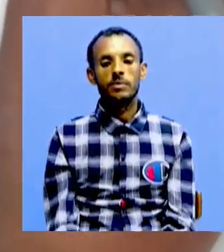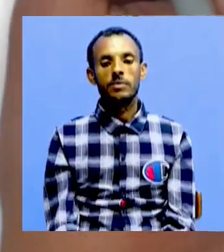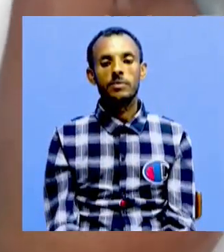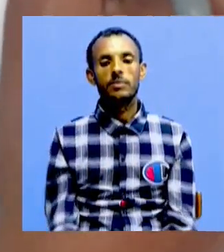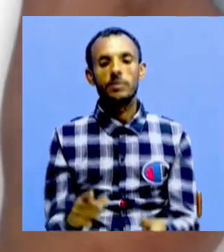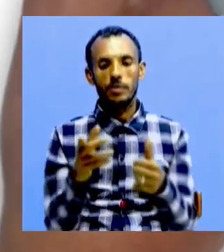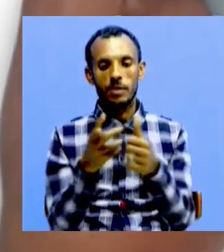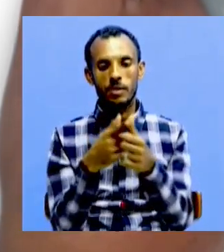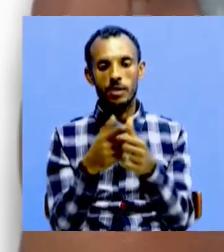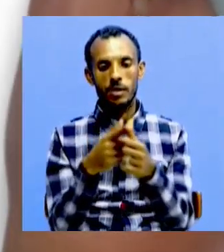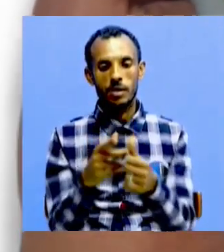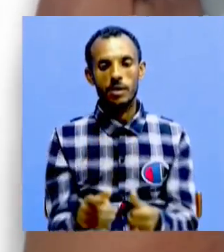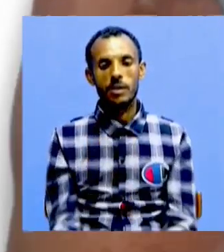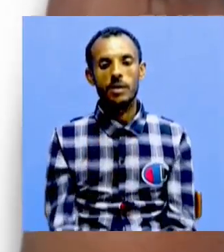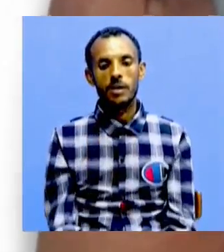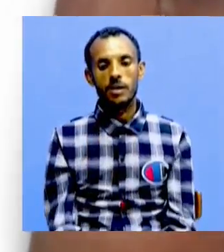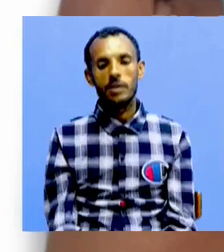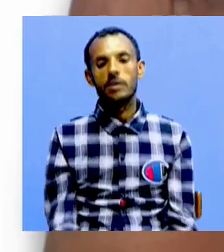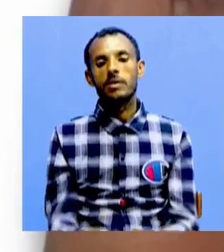The first one.